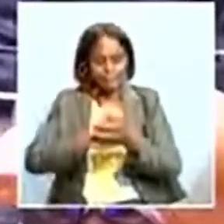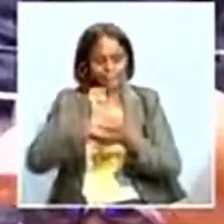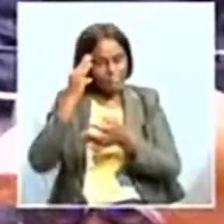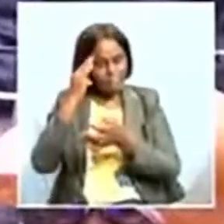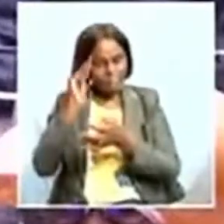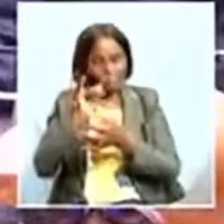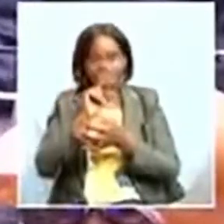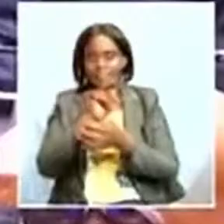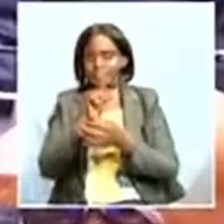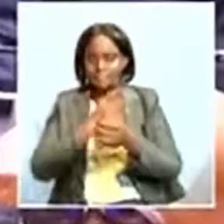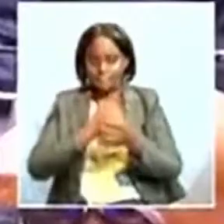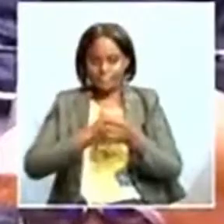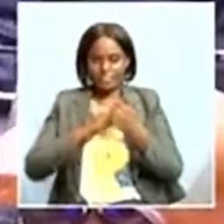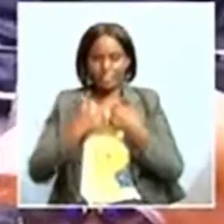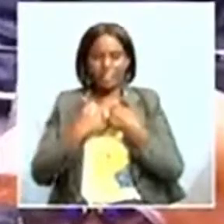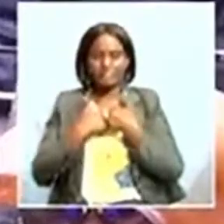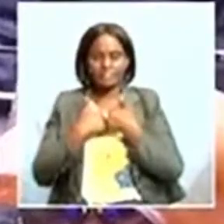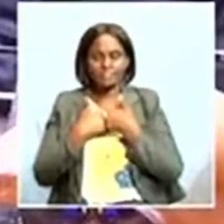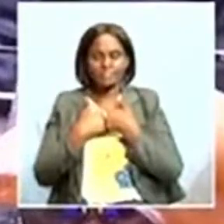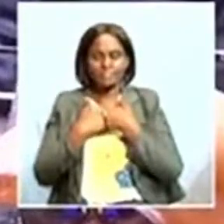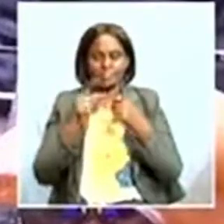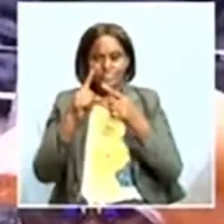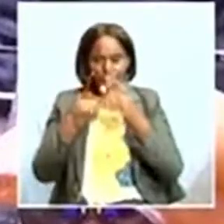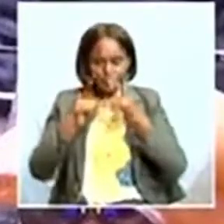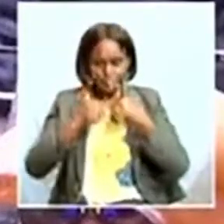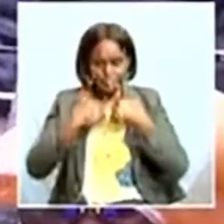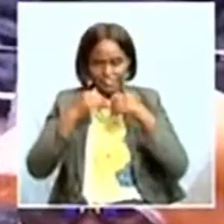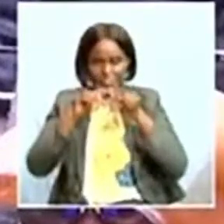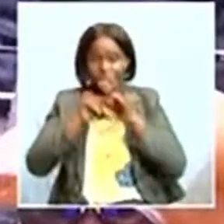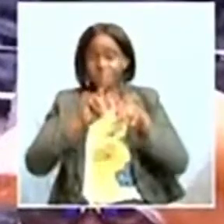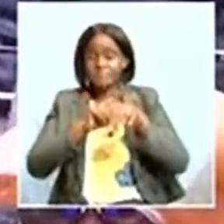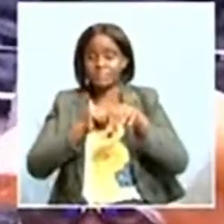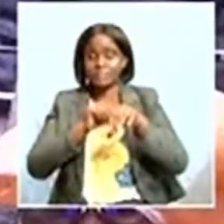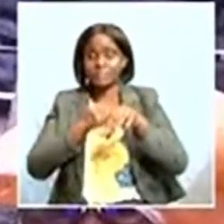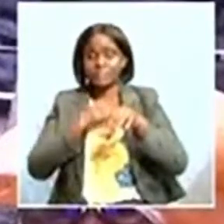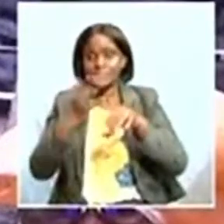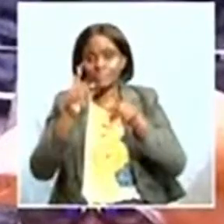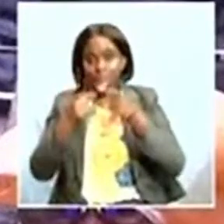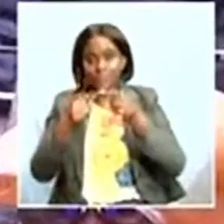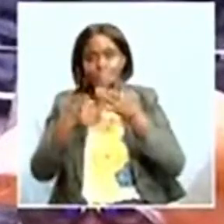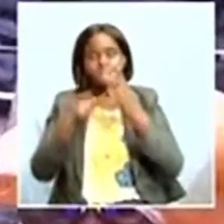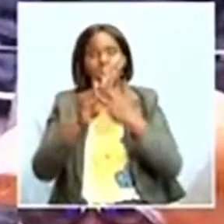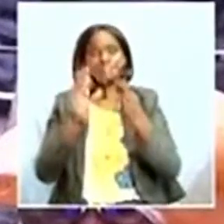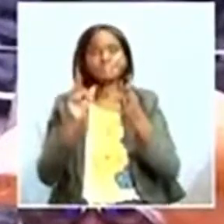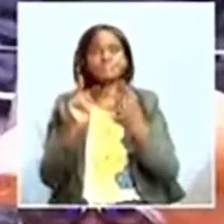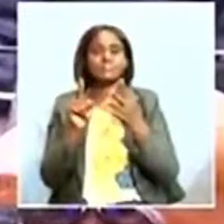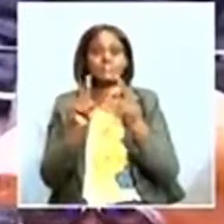15 kilometers myself. But in our modern times, that